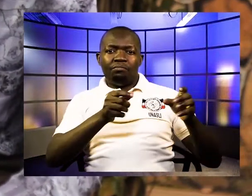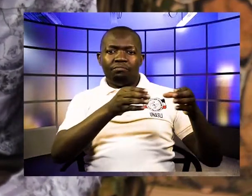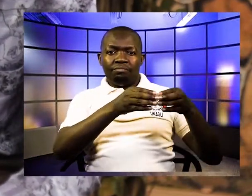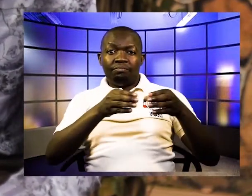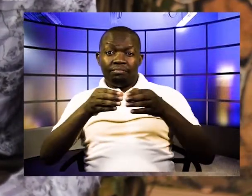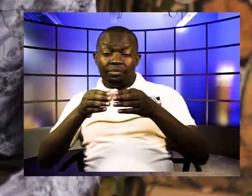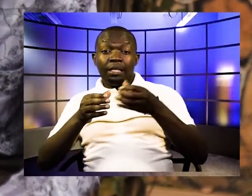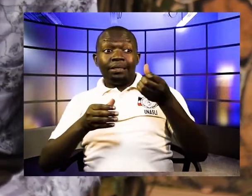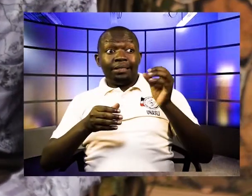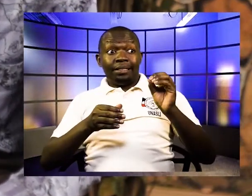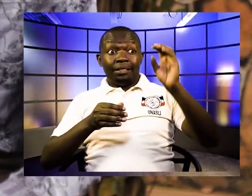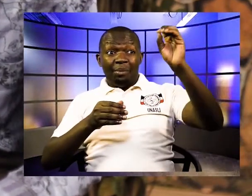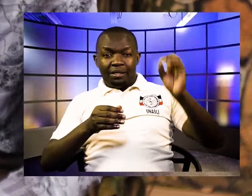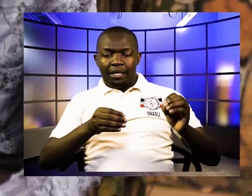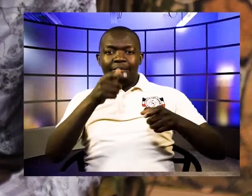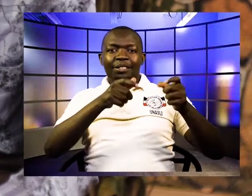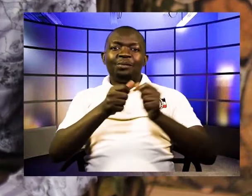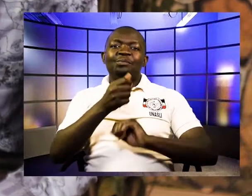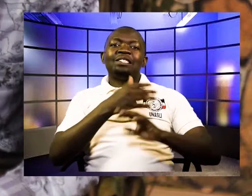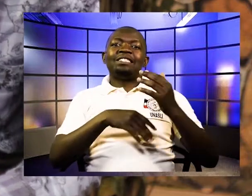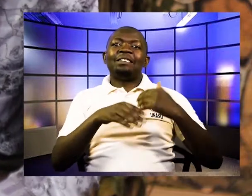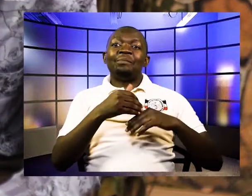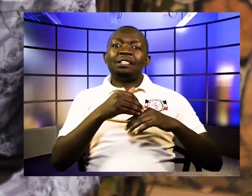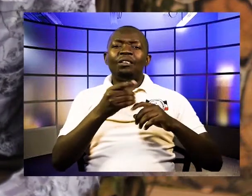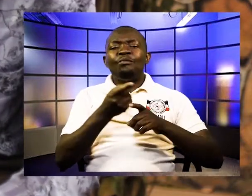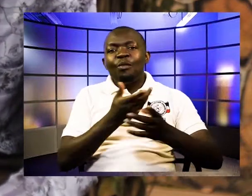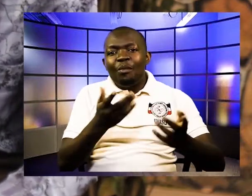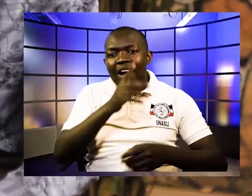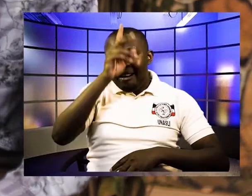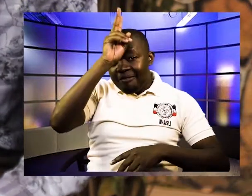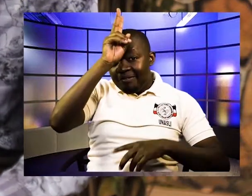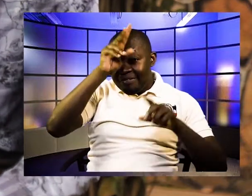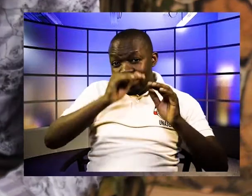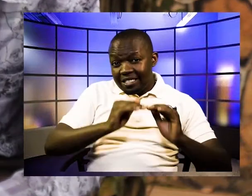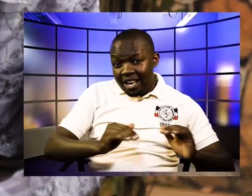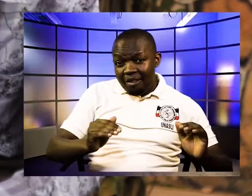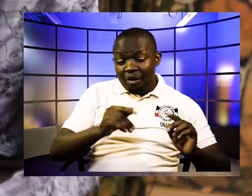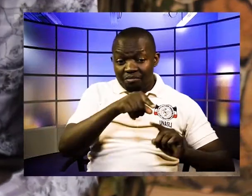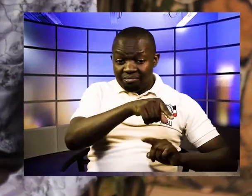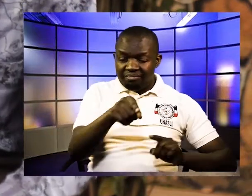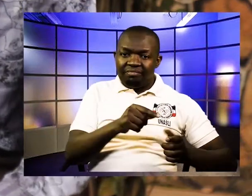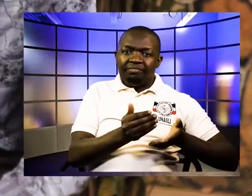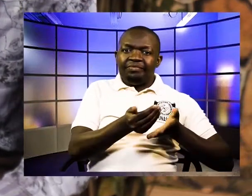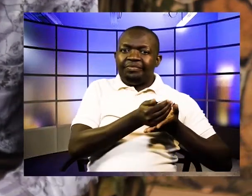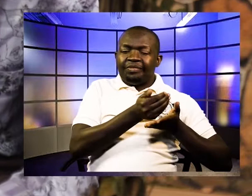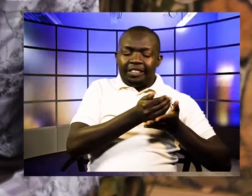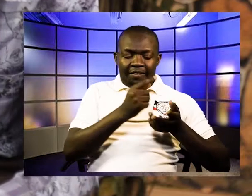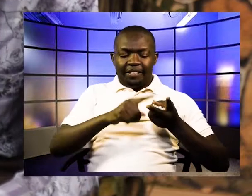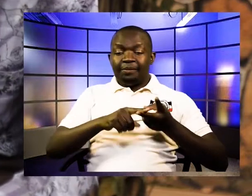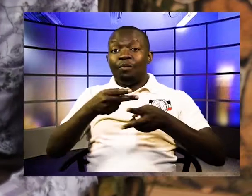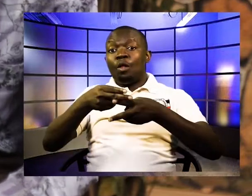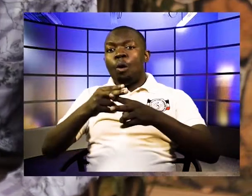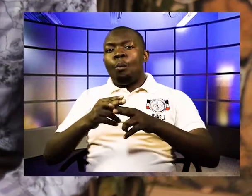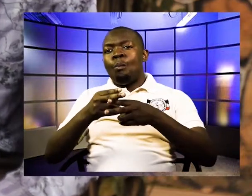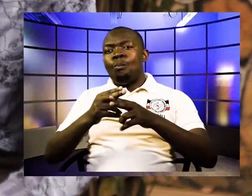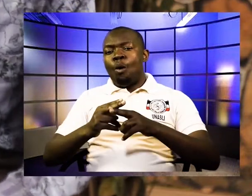with disabilities. And those groups are formed in the village level. Those groups do savings, they also borrow loans,